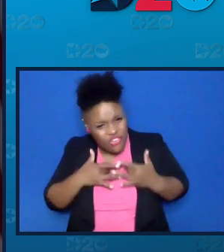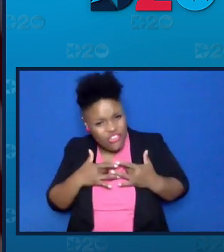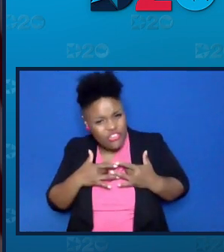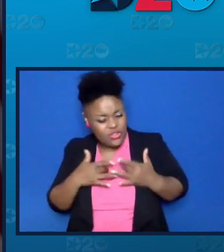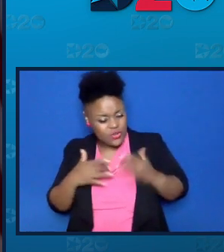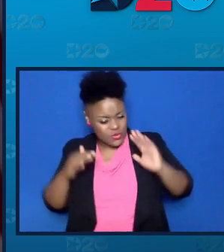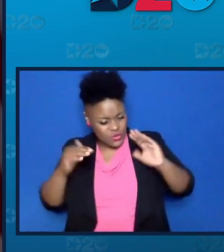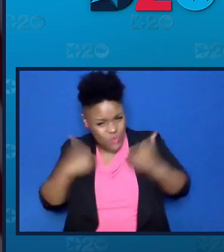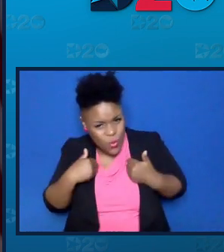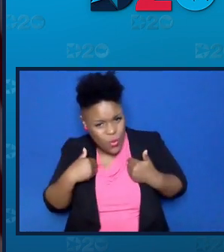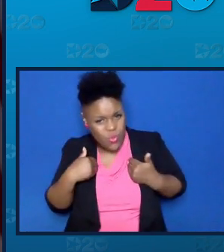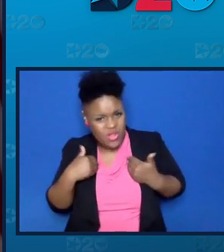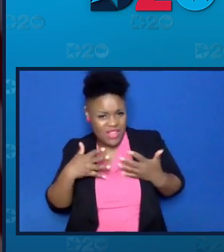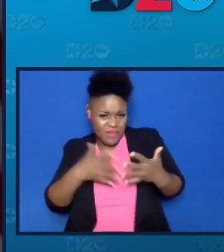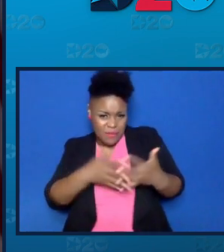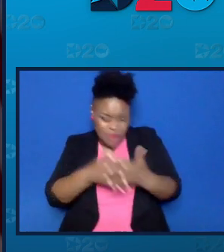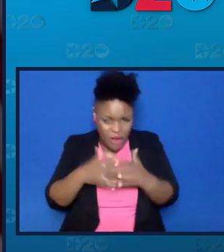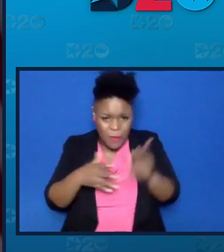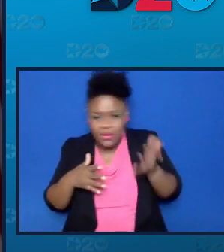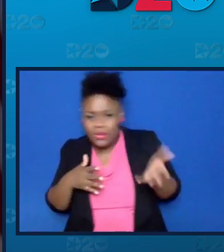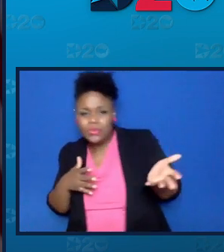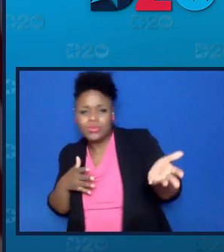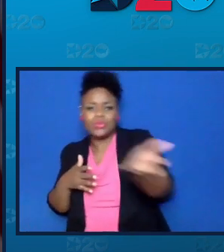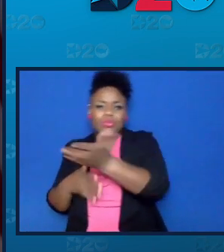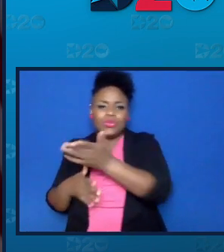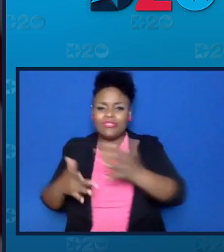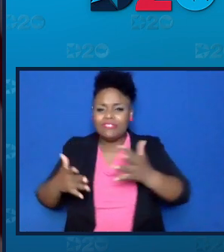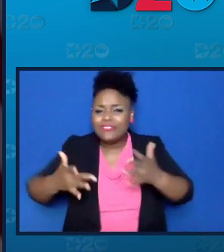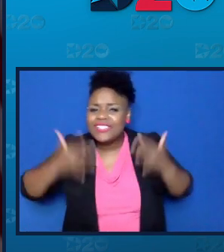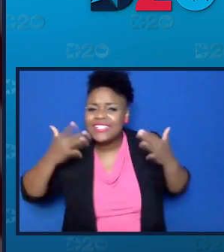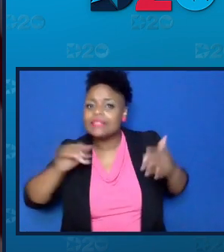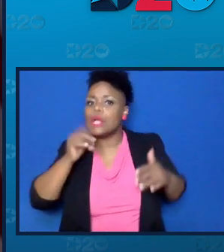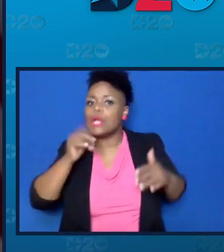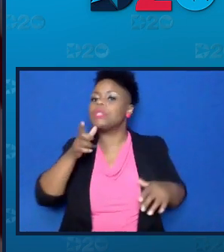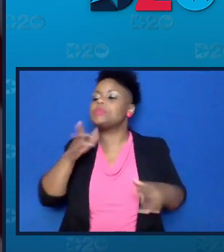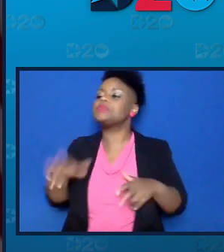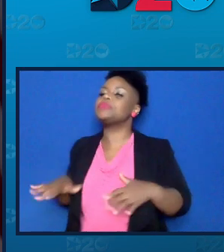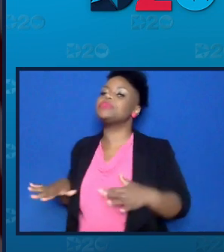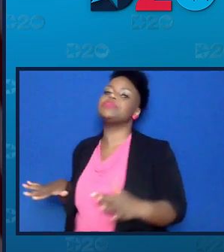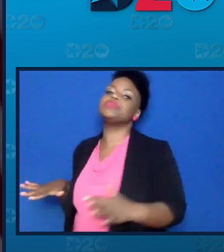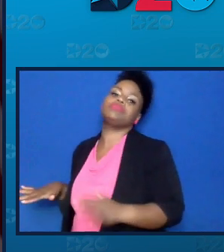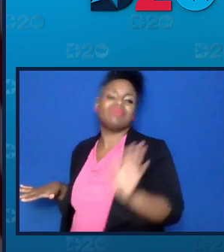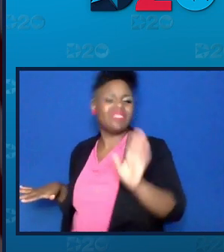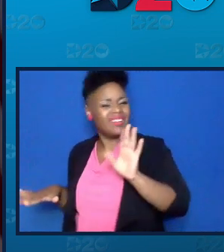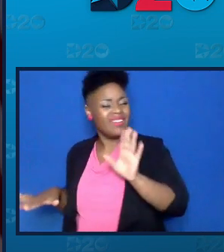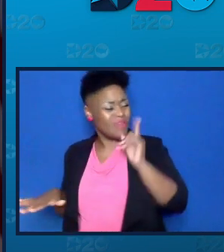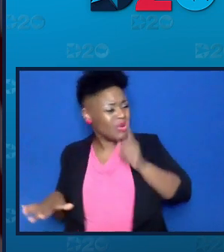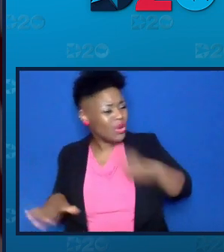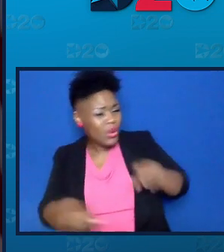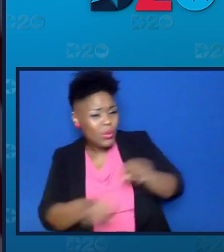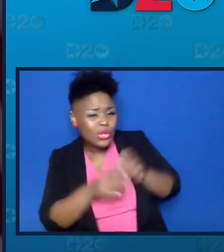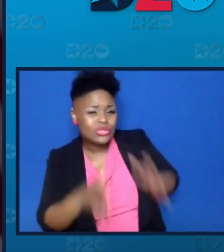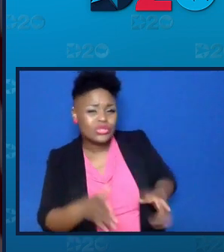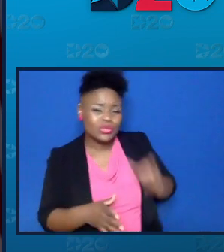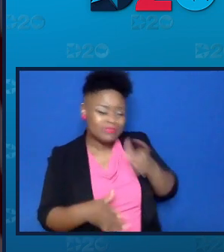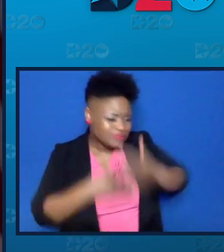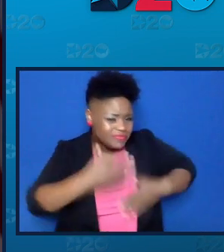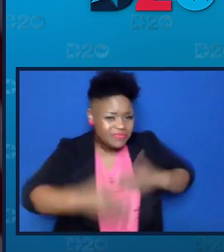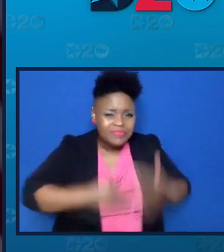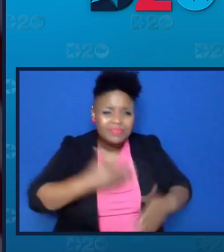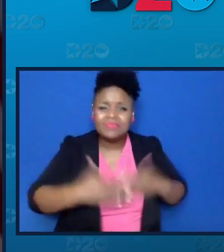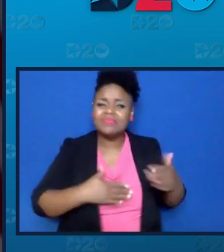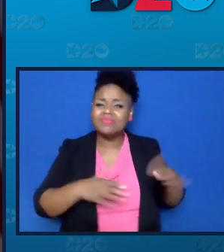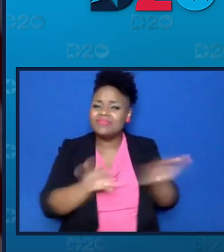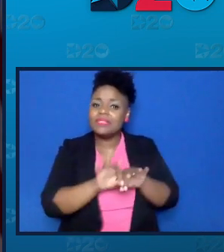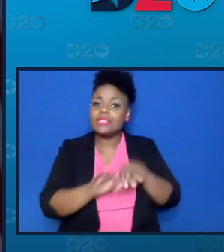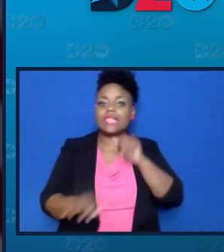us, not the selfish. Winning it for workers who keep this country going, not just the privileged few at the top. Winning it